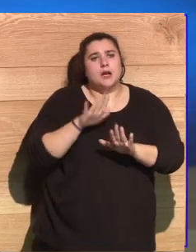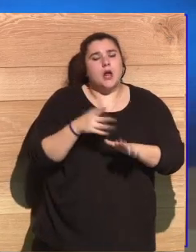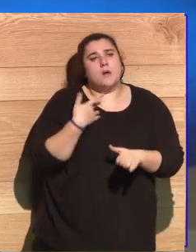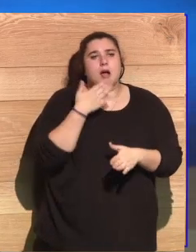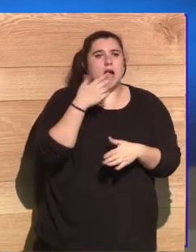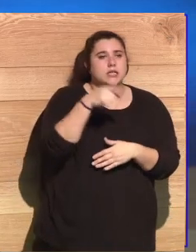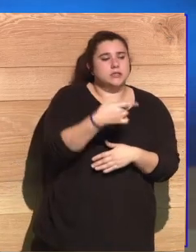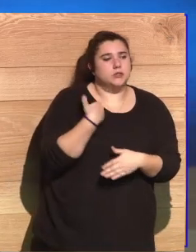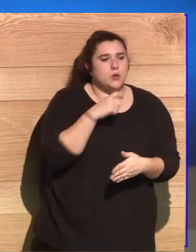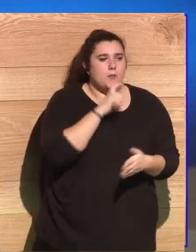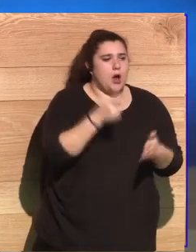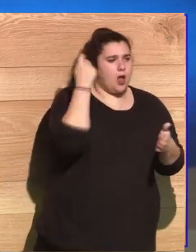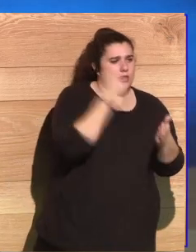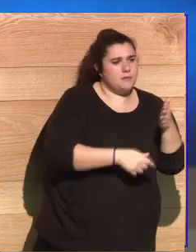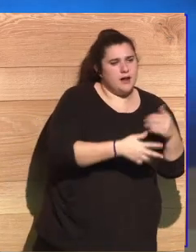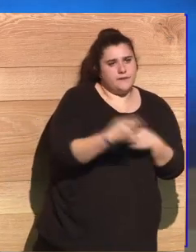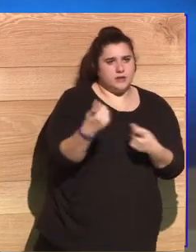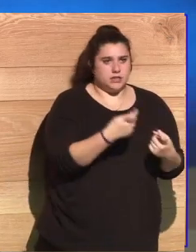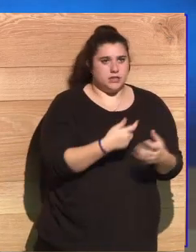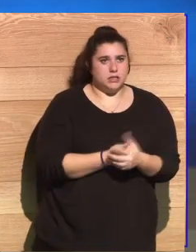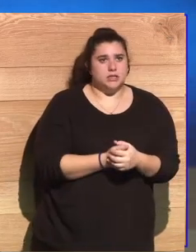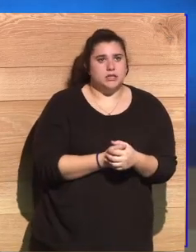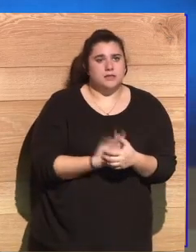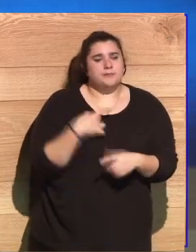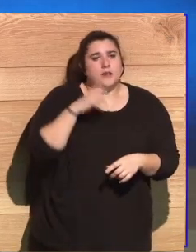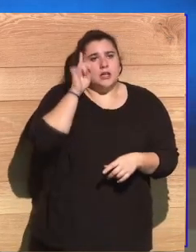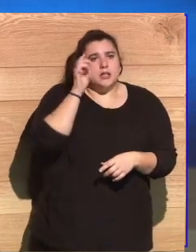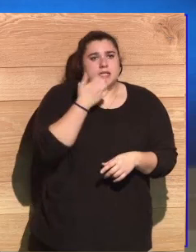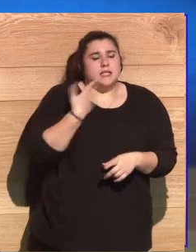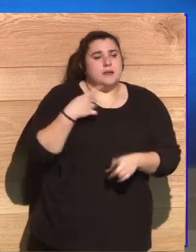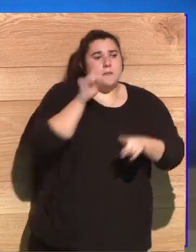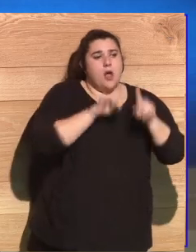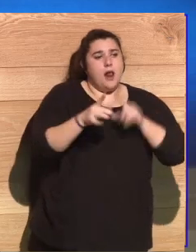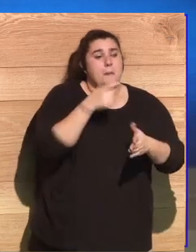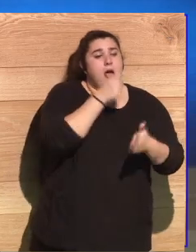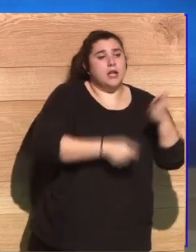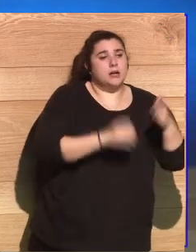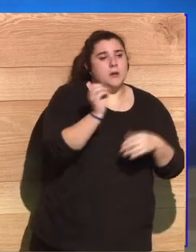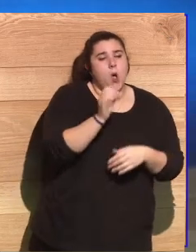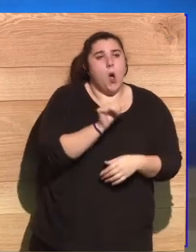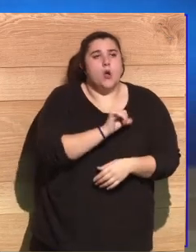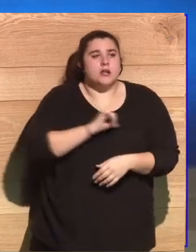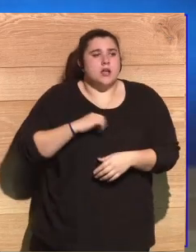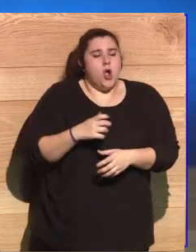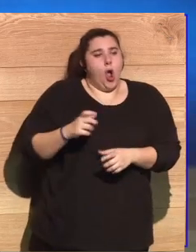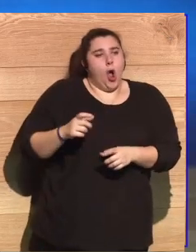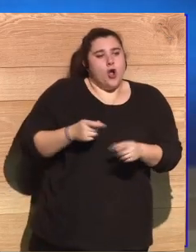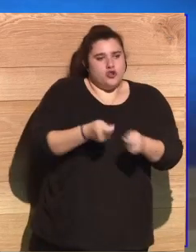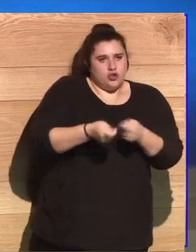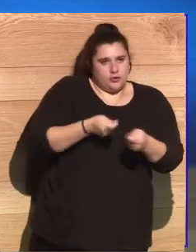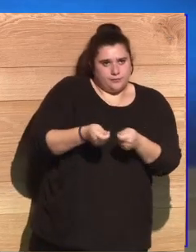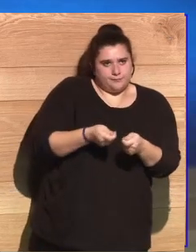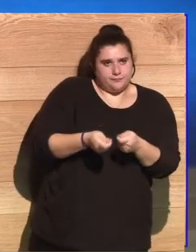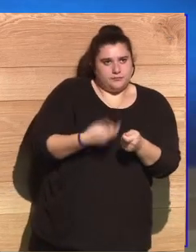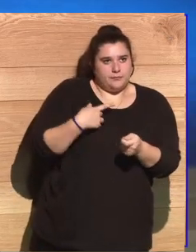works, but for that they needed discipline. I don't know if you had some problems in terms of discipline in your case,